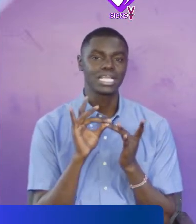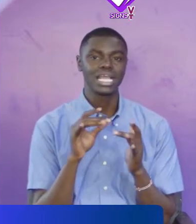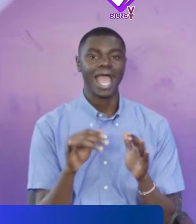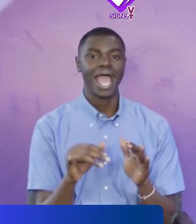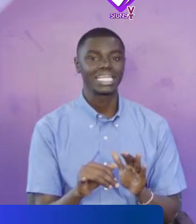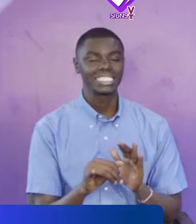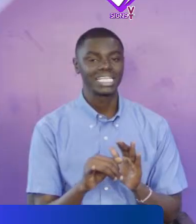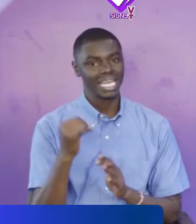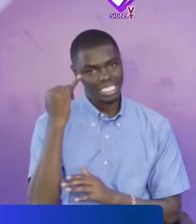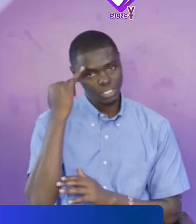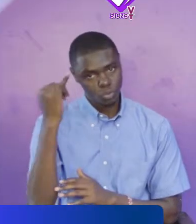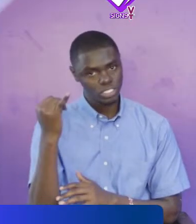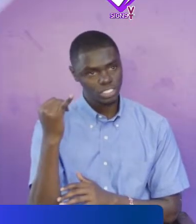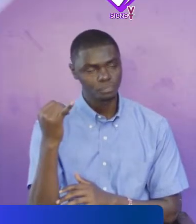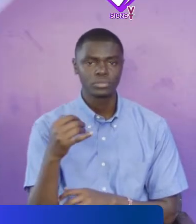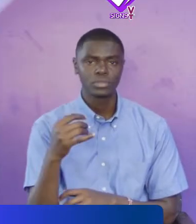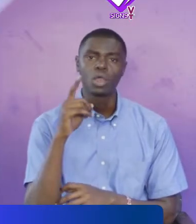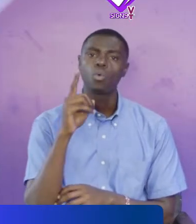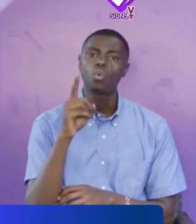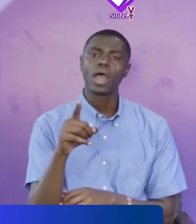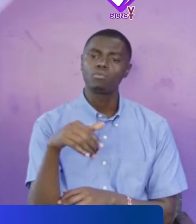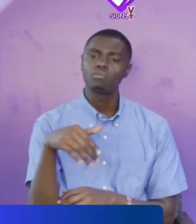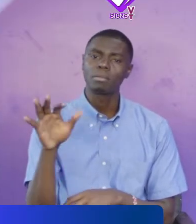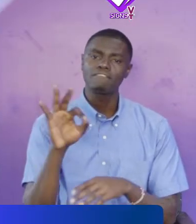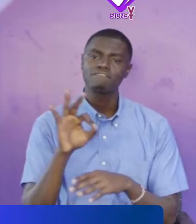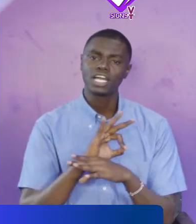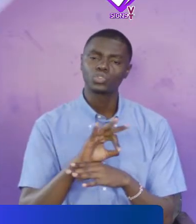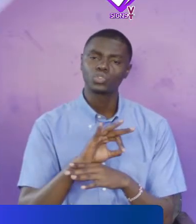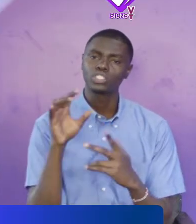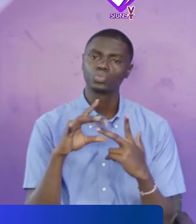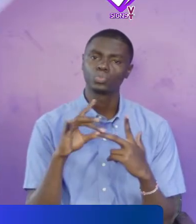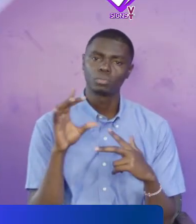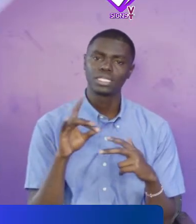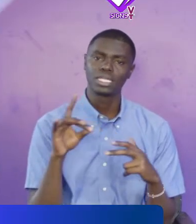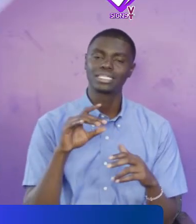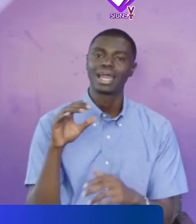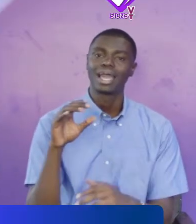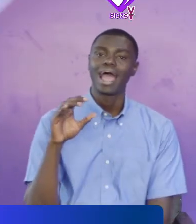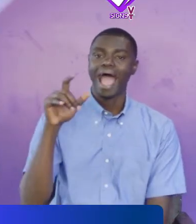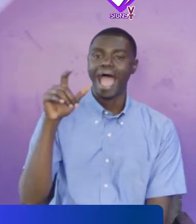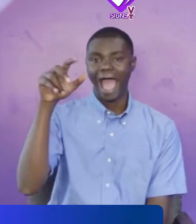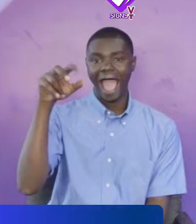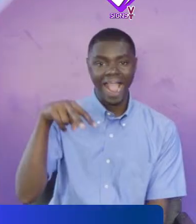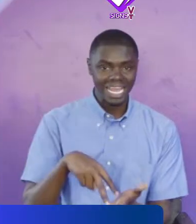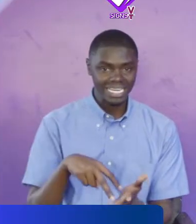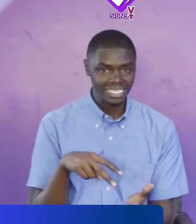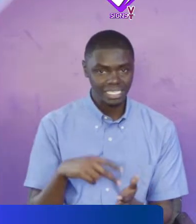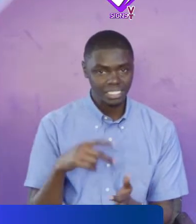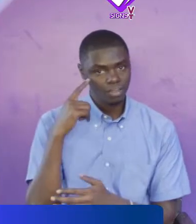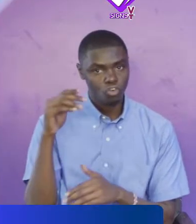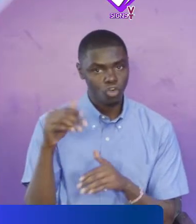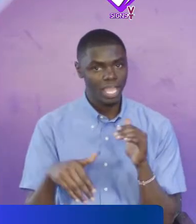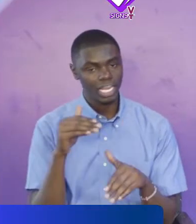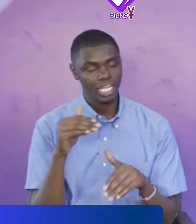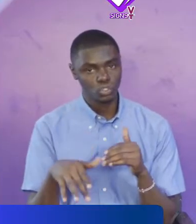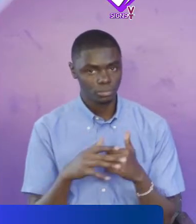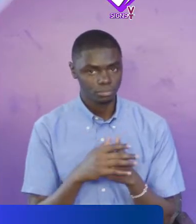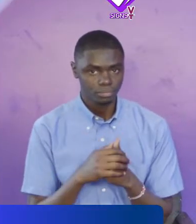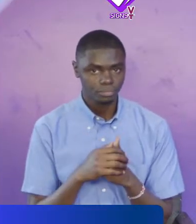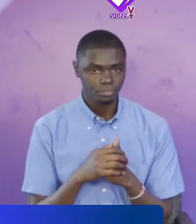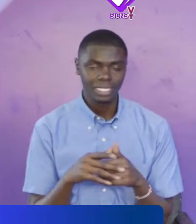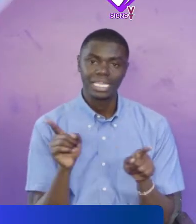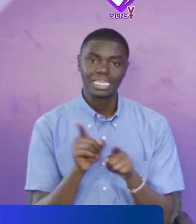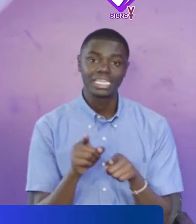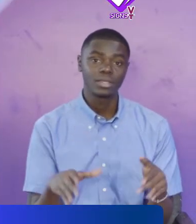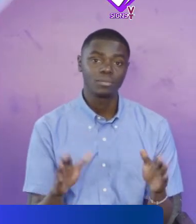ideology, Yeah. and one of its functions is to nominate candidates for purposes of elections. Yeah. The same